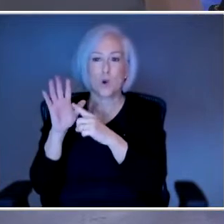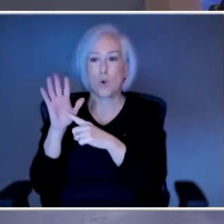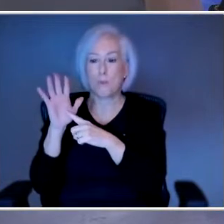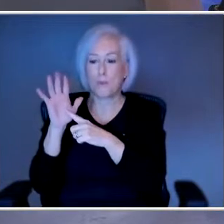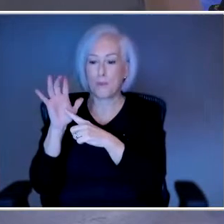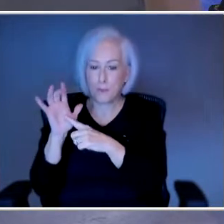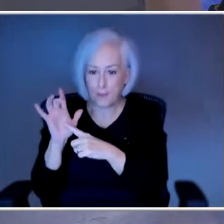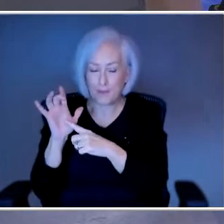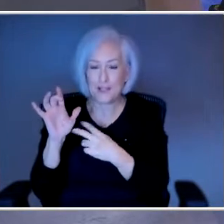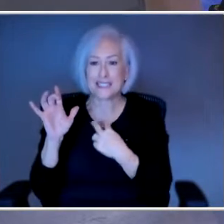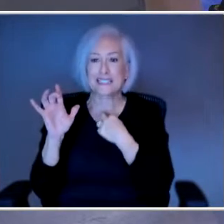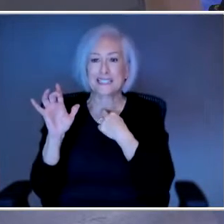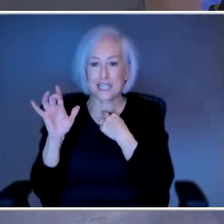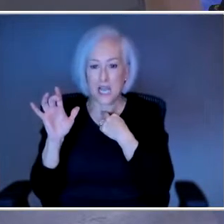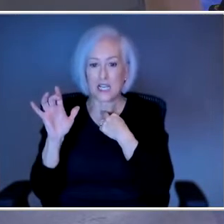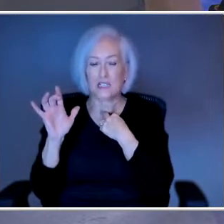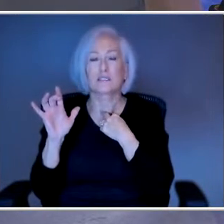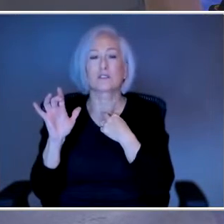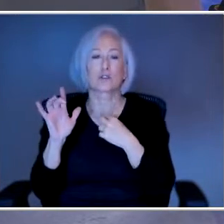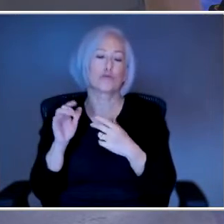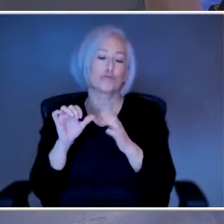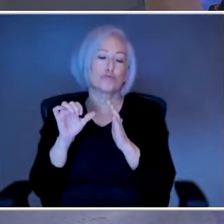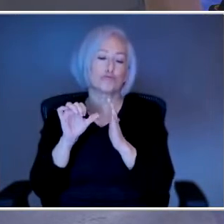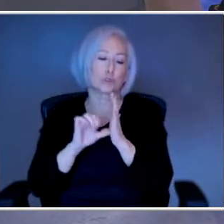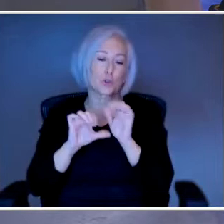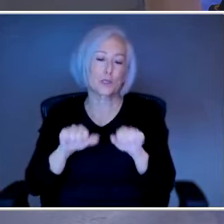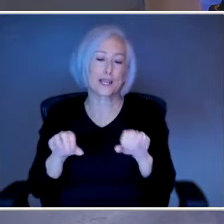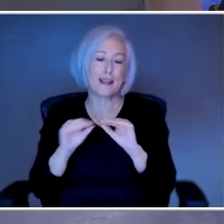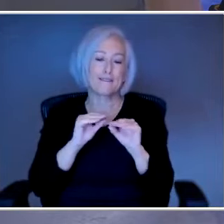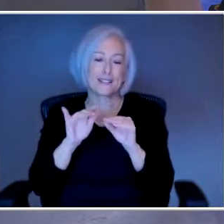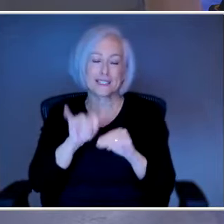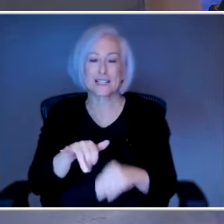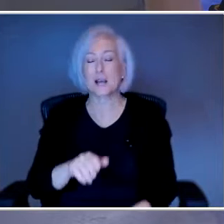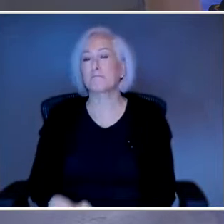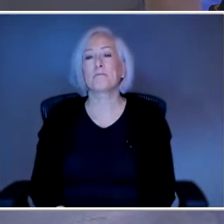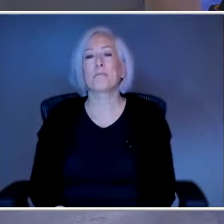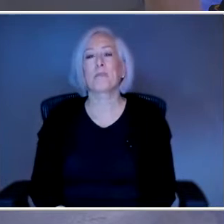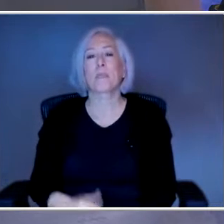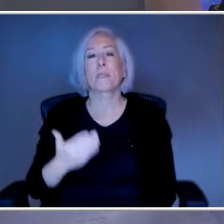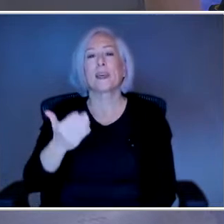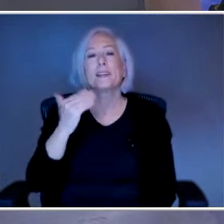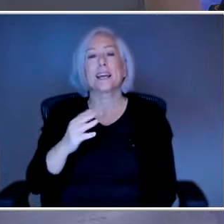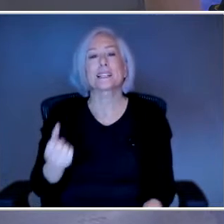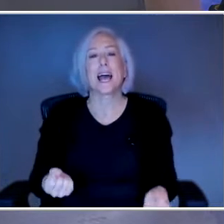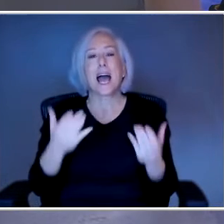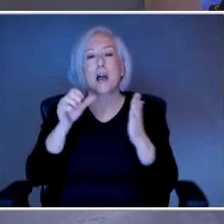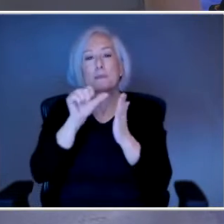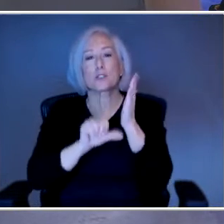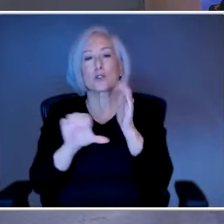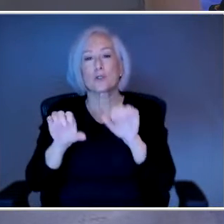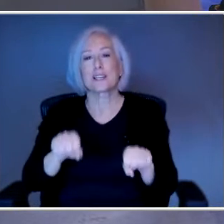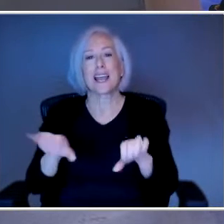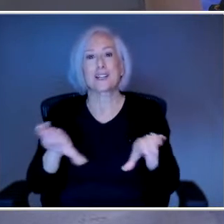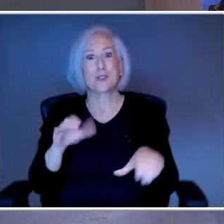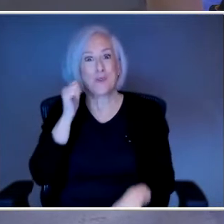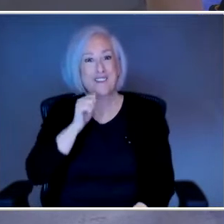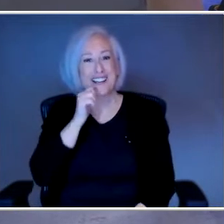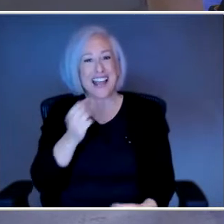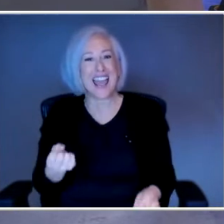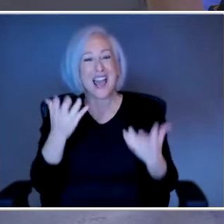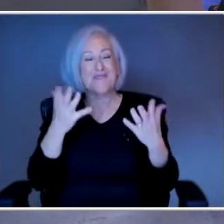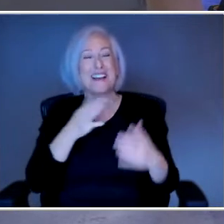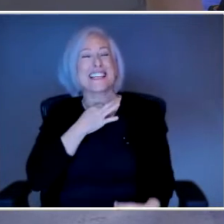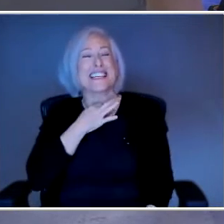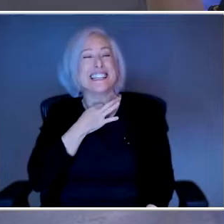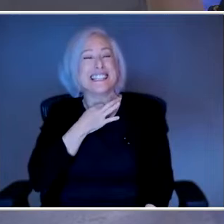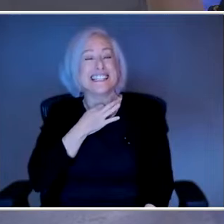you did with Lauren goes pretty quickly. A question was, how many surgeries of these can you do in a day, Dr. Jaley? Not that